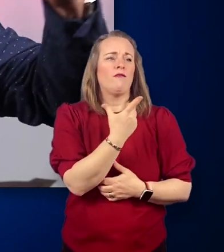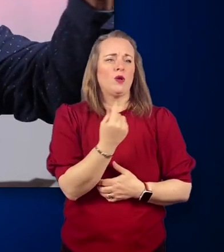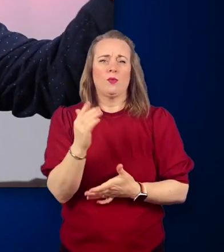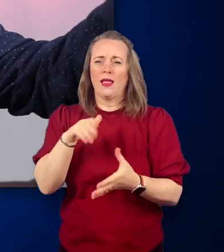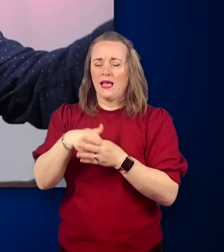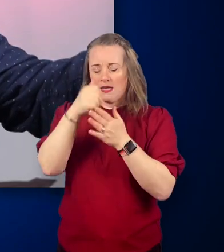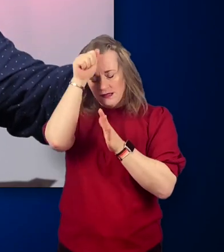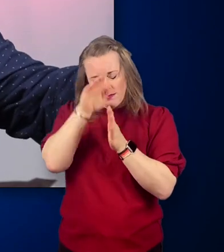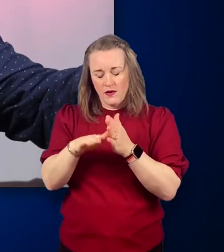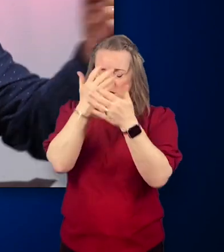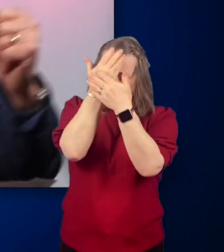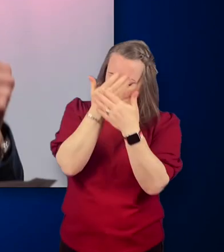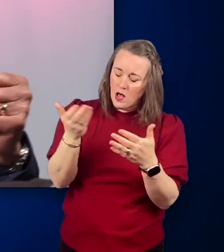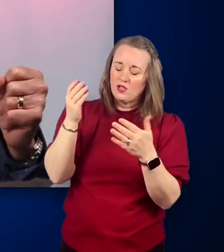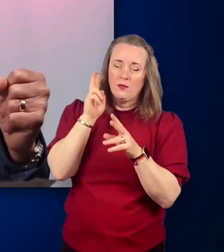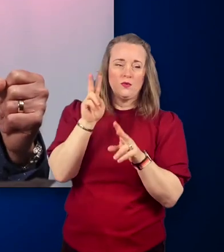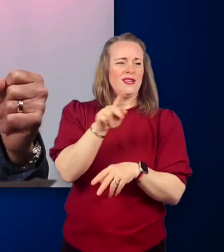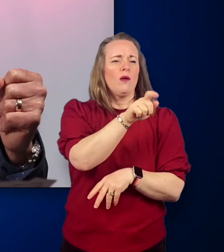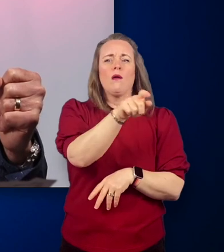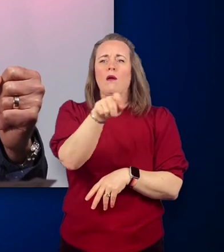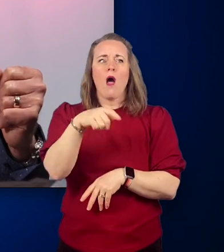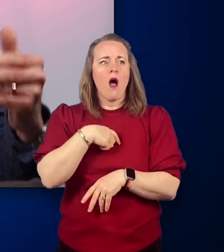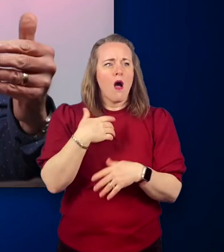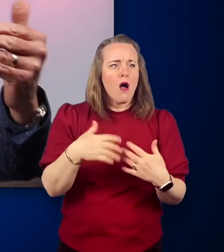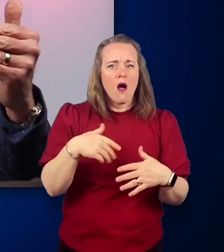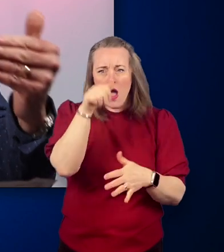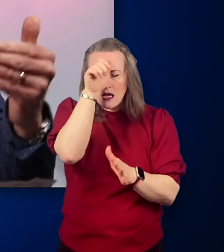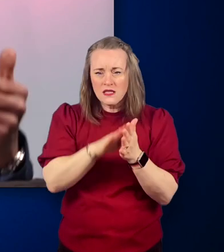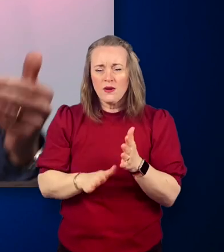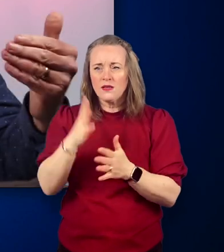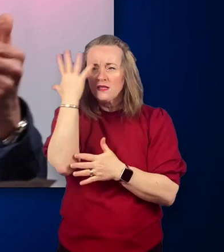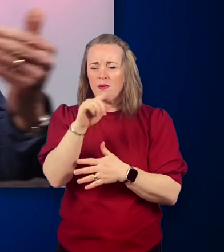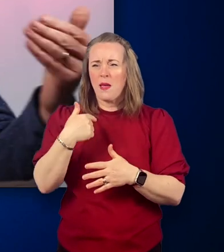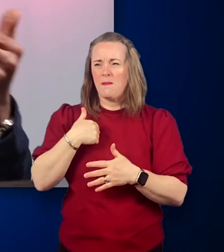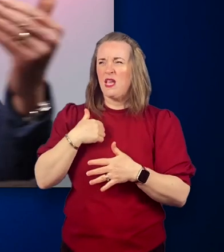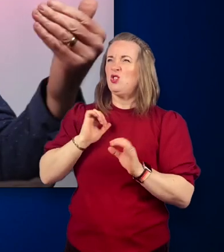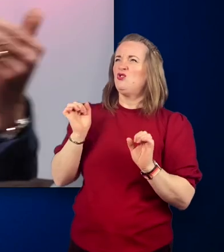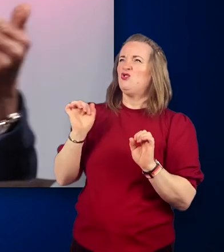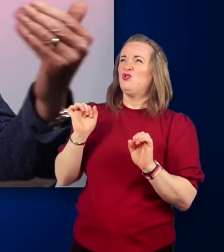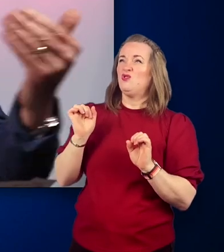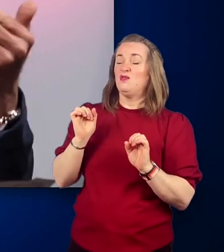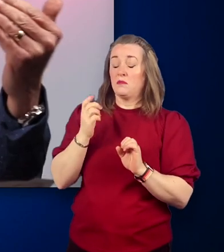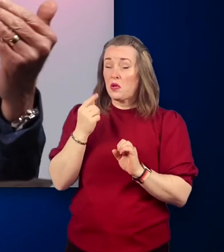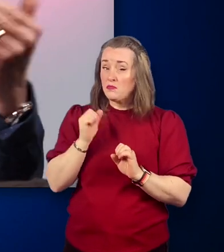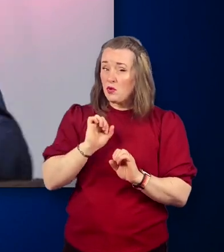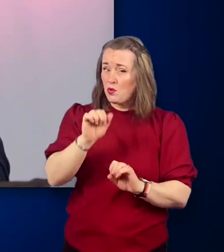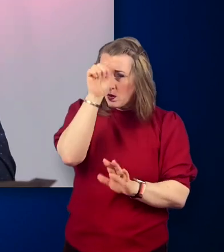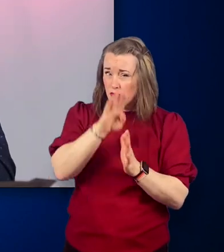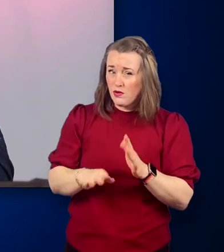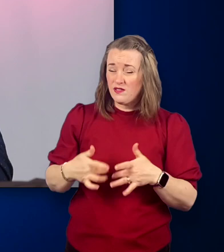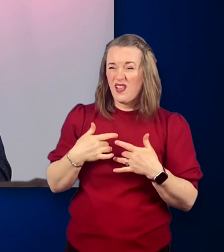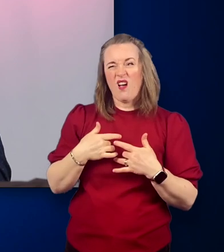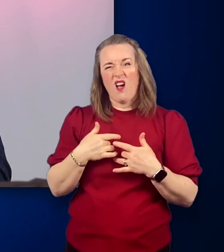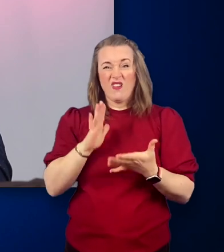people experiencing something of the Spirit. But you never have. You've been in a worship